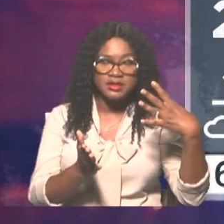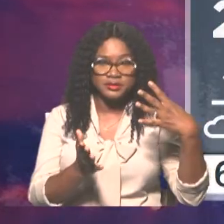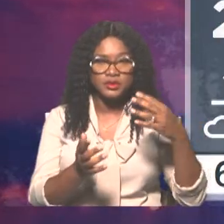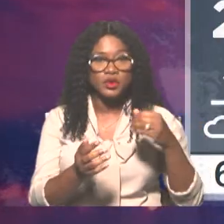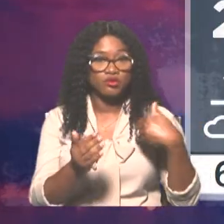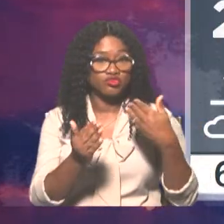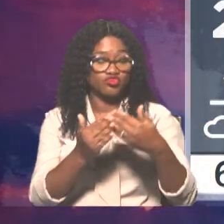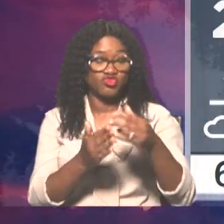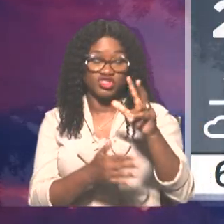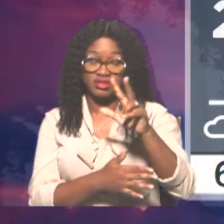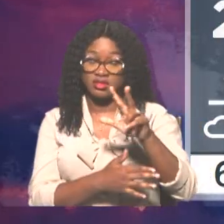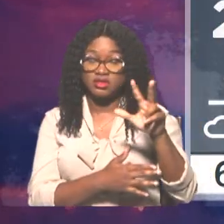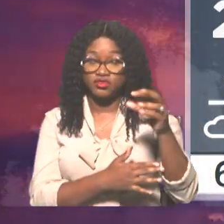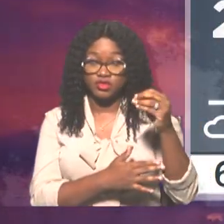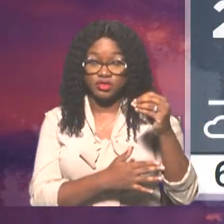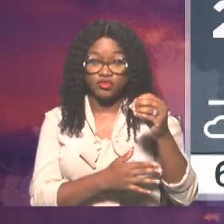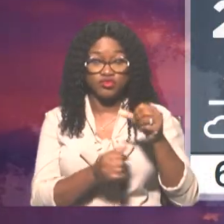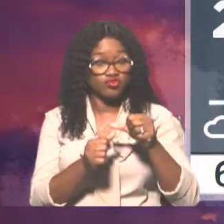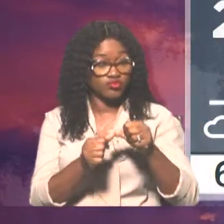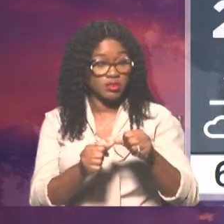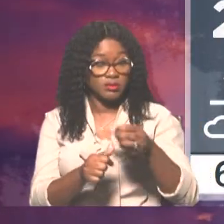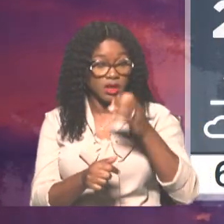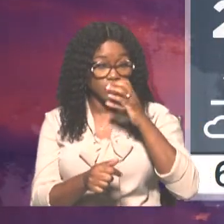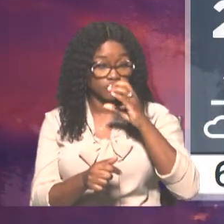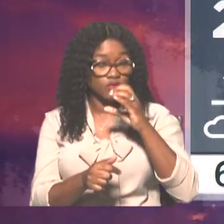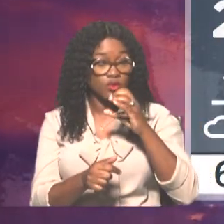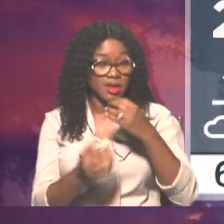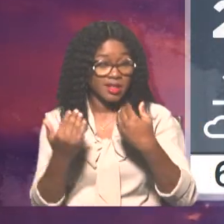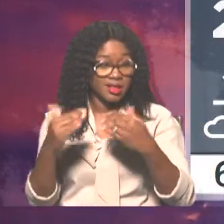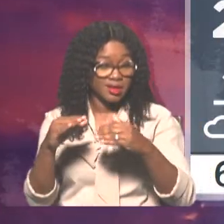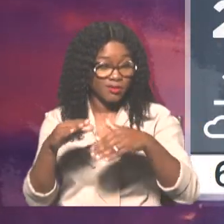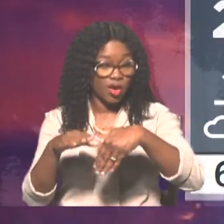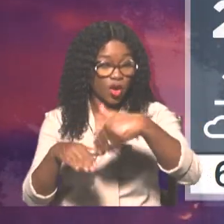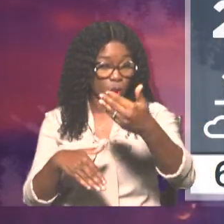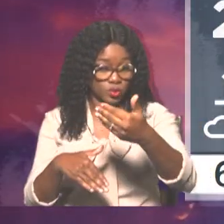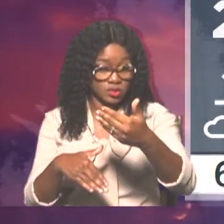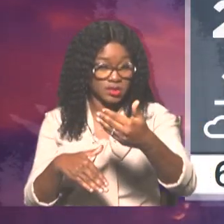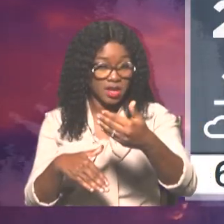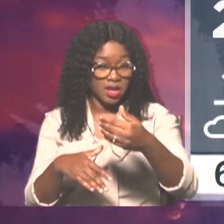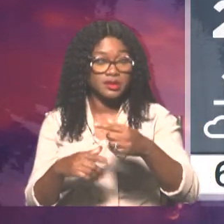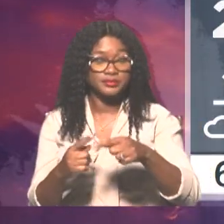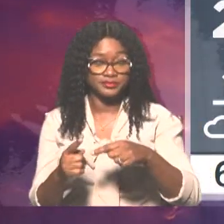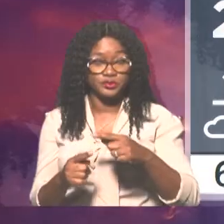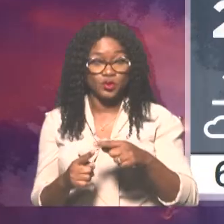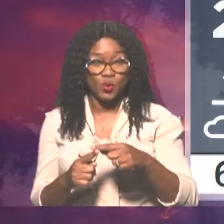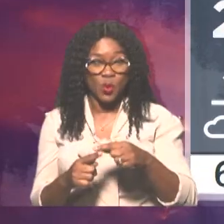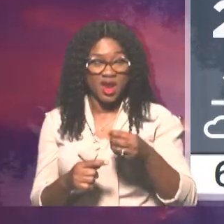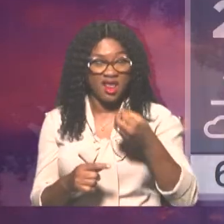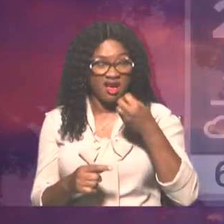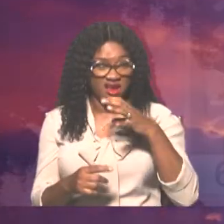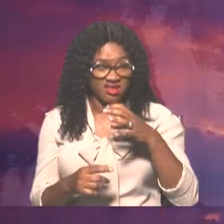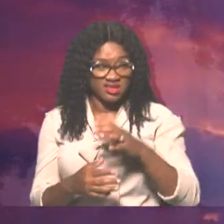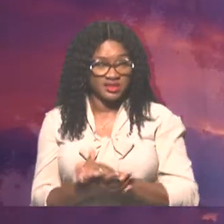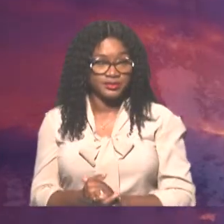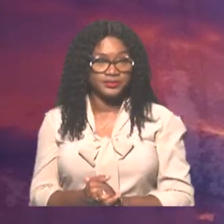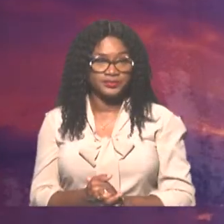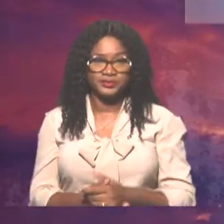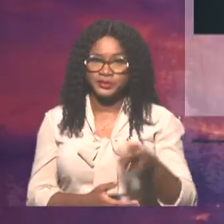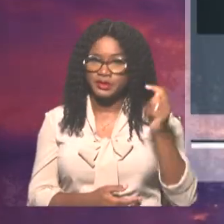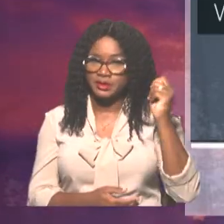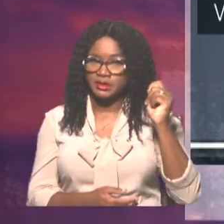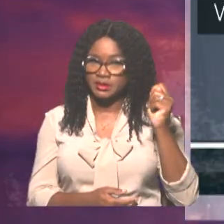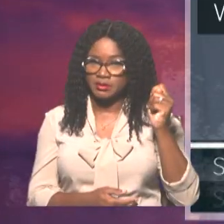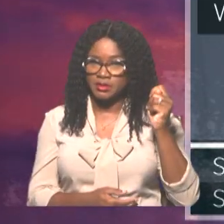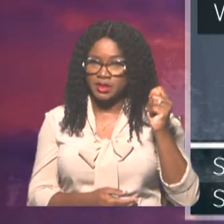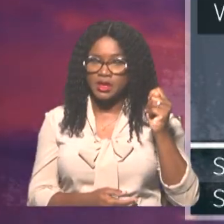33 degrees. So remember to stay hydrated and try to limit outdoor activity during the hottest parts of the day. Tobago will be